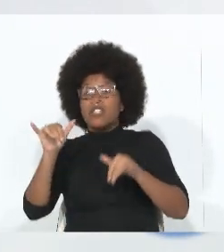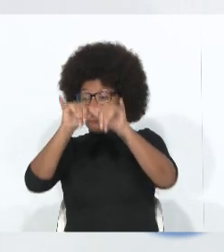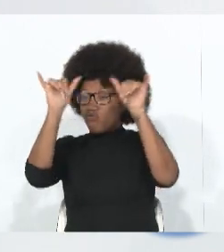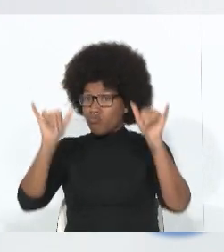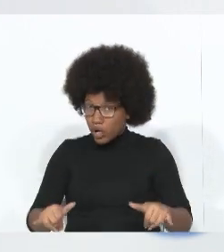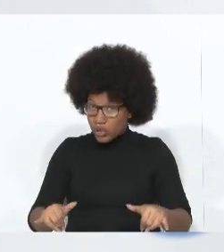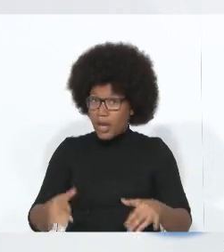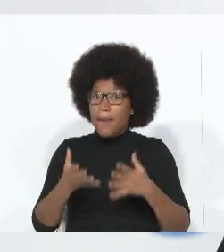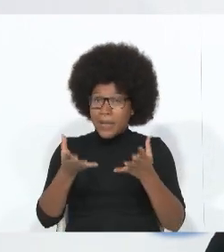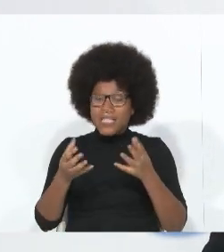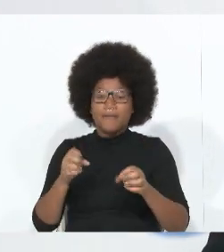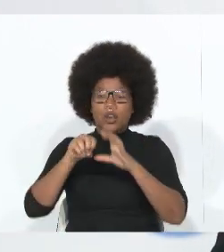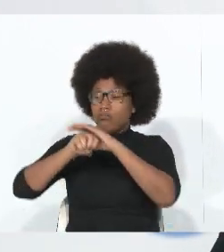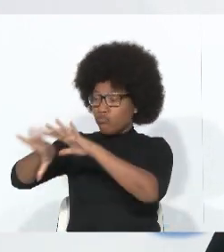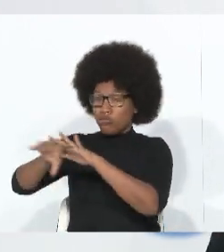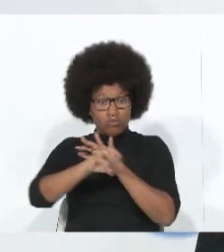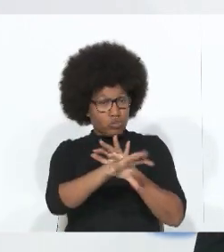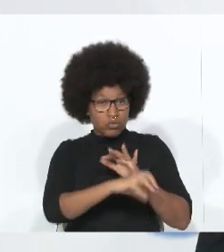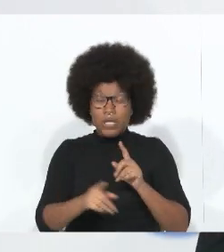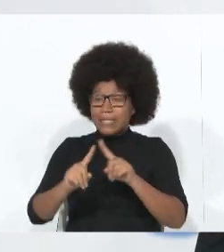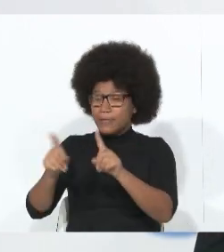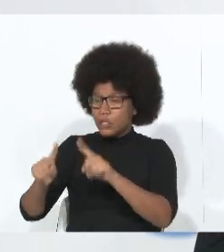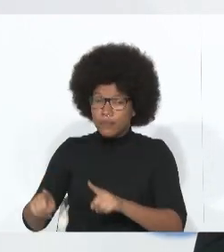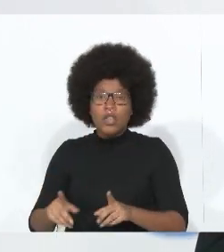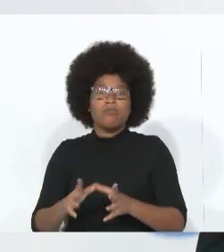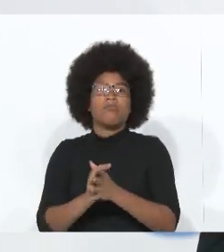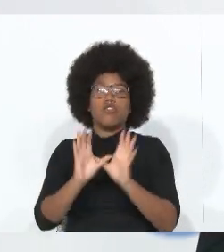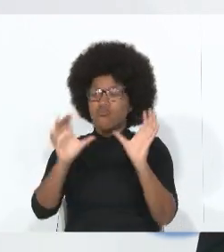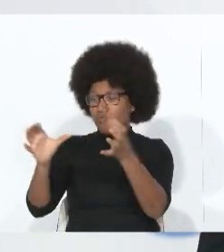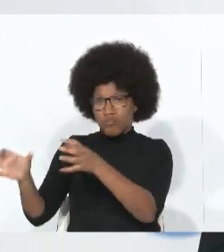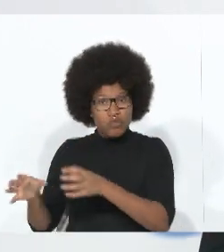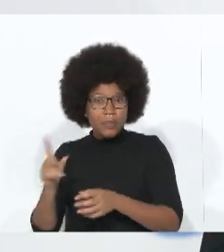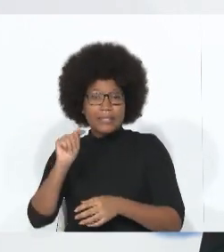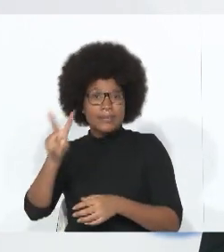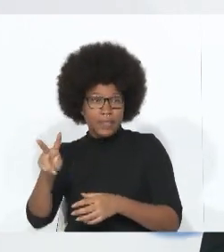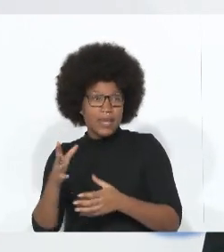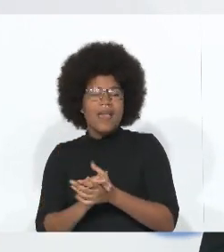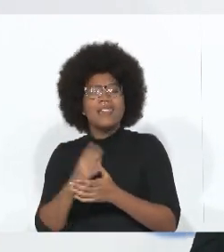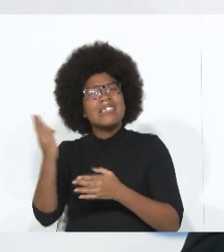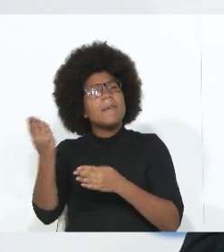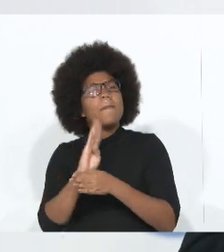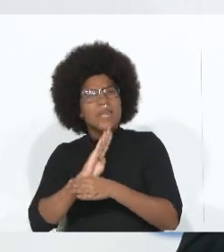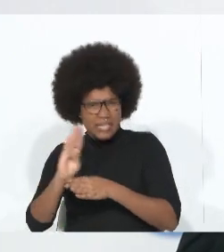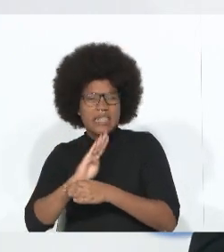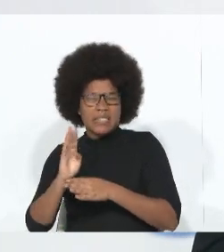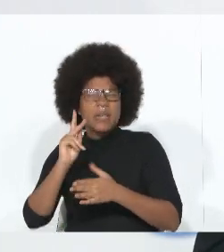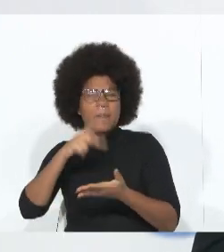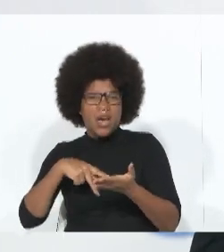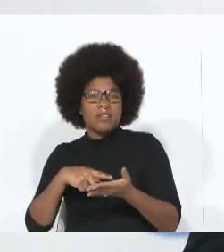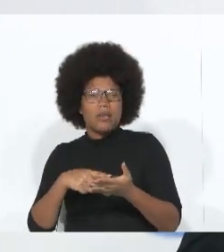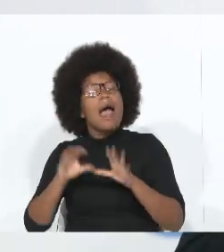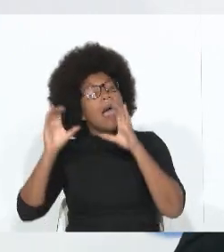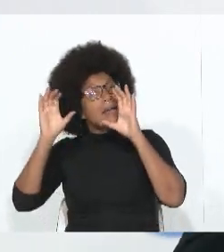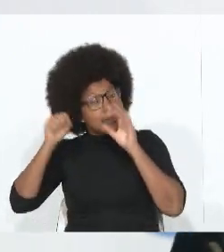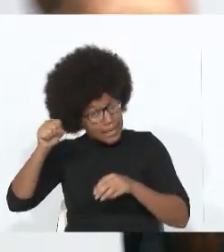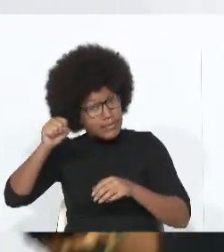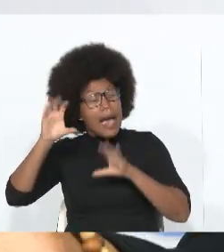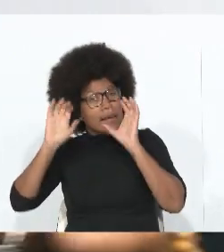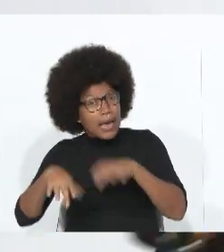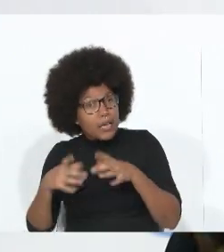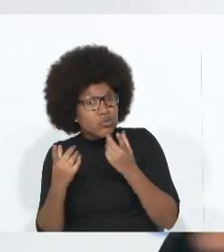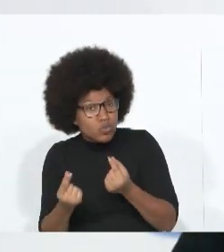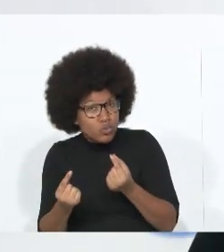for distributing it if you want to do that. Then that is the business end of the thing. Correct. It can be done. And